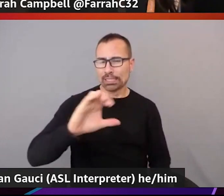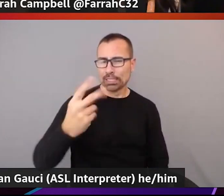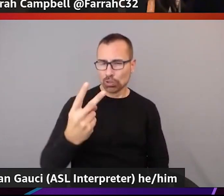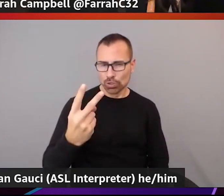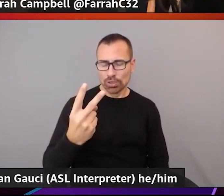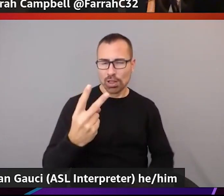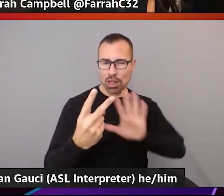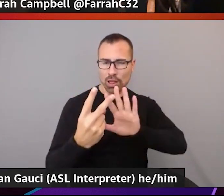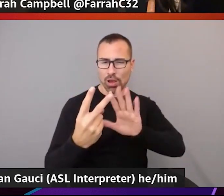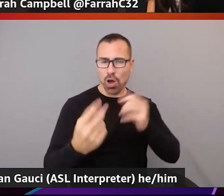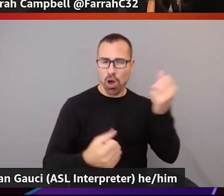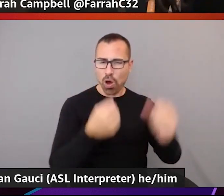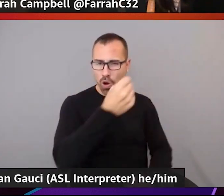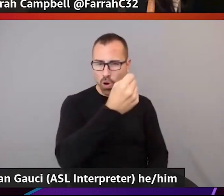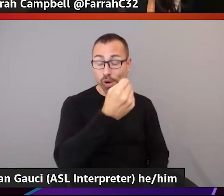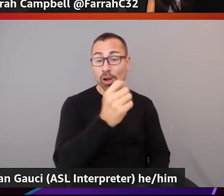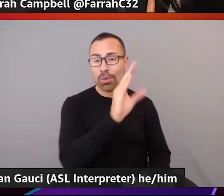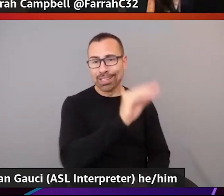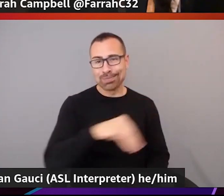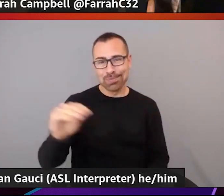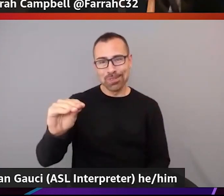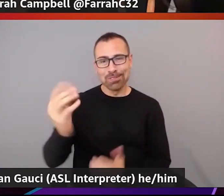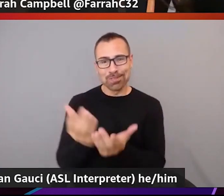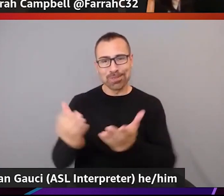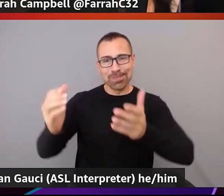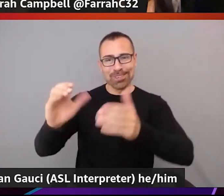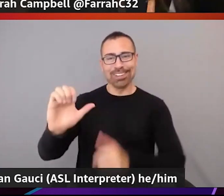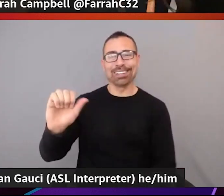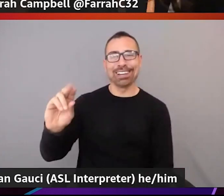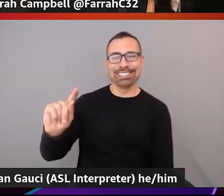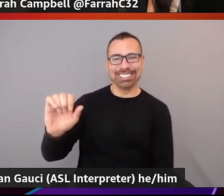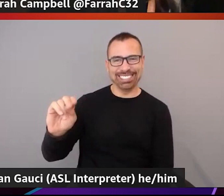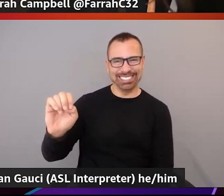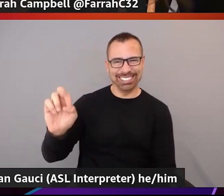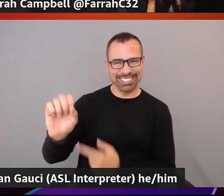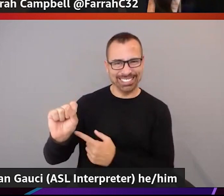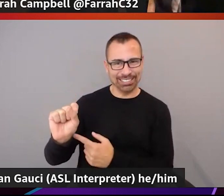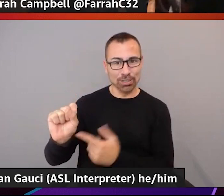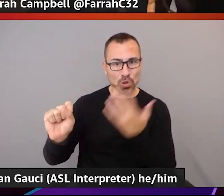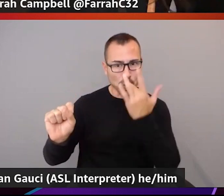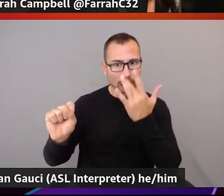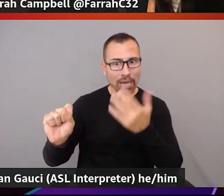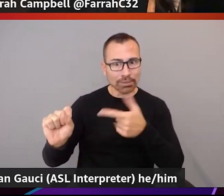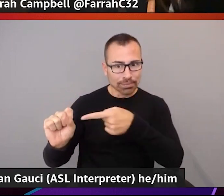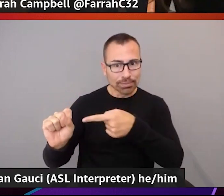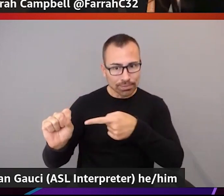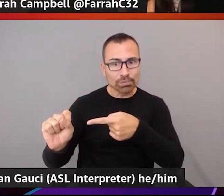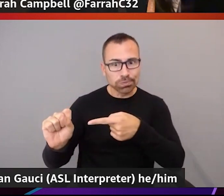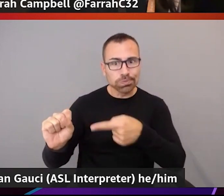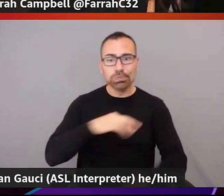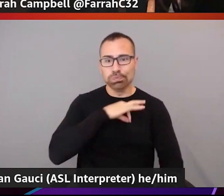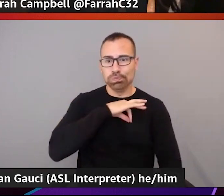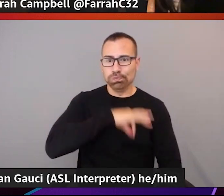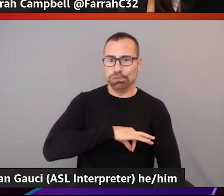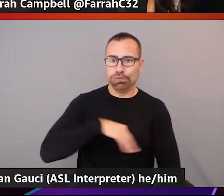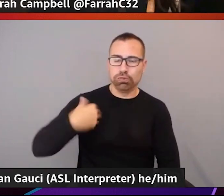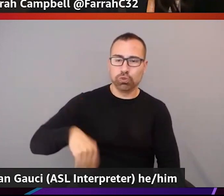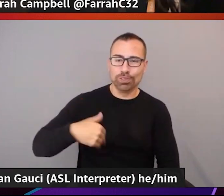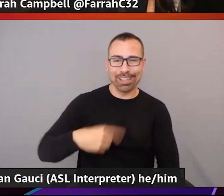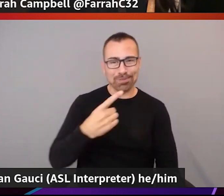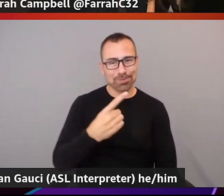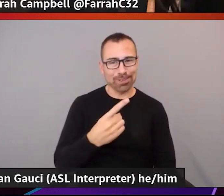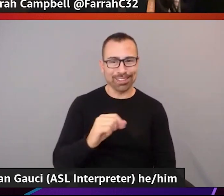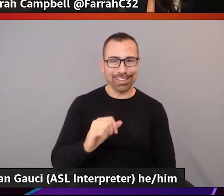move to containers because there's a lot of benefits there. And so that was that first step, that first aha moment. Okay, so we